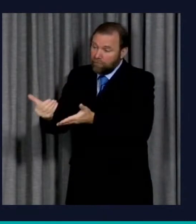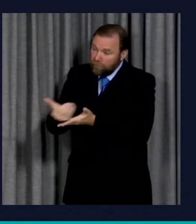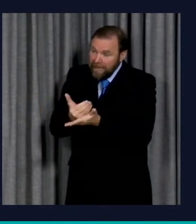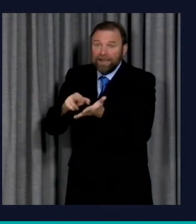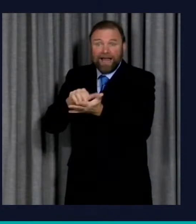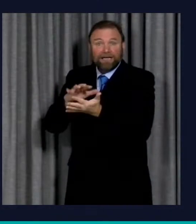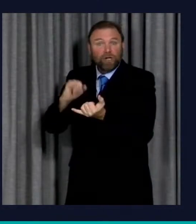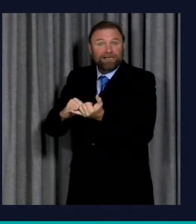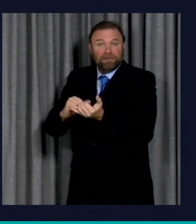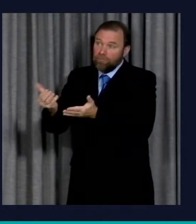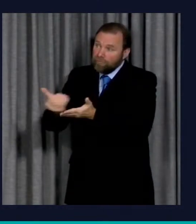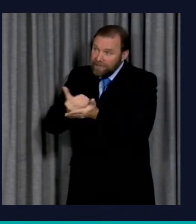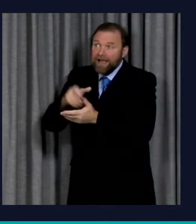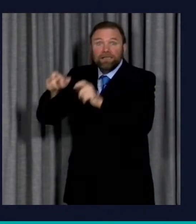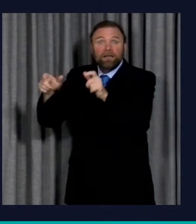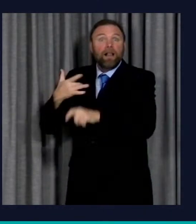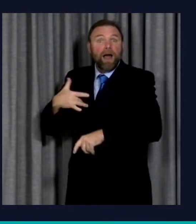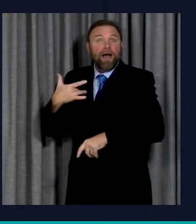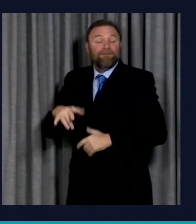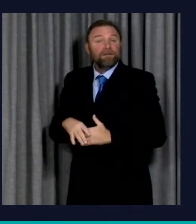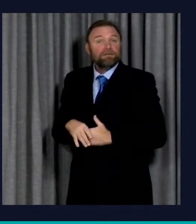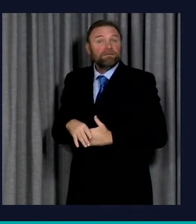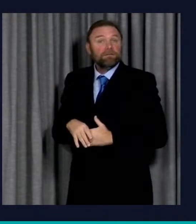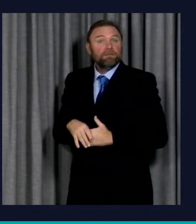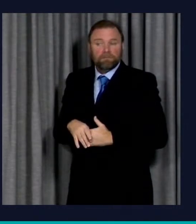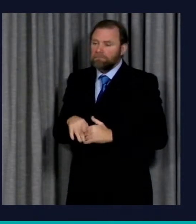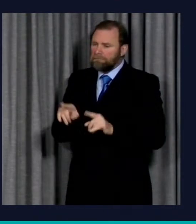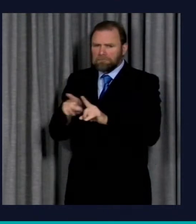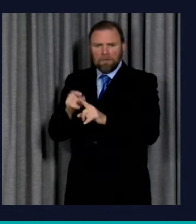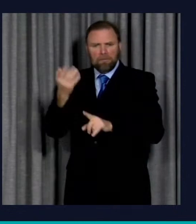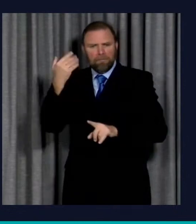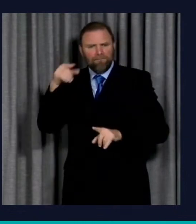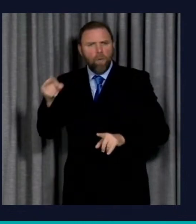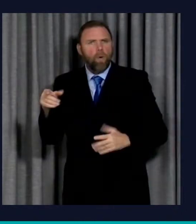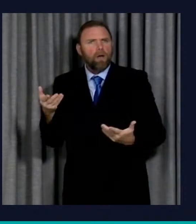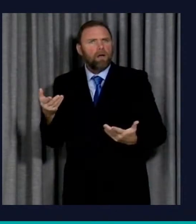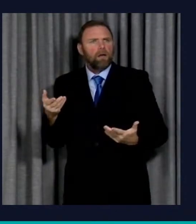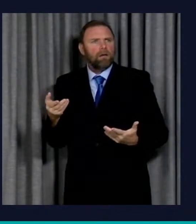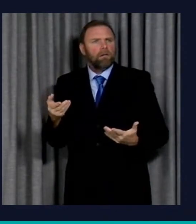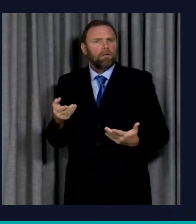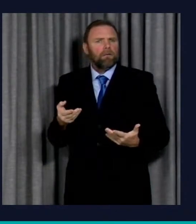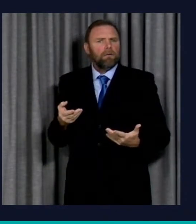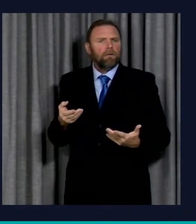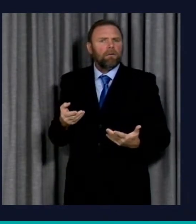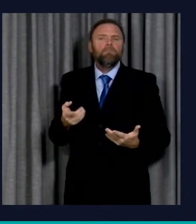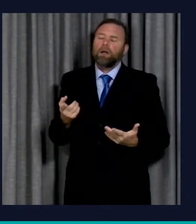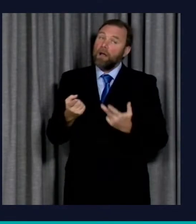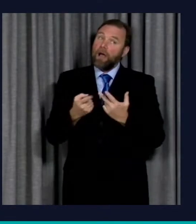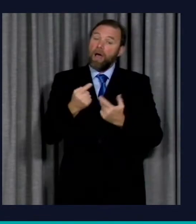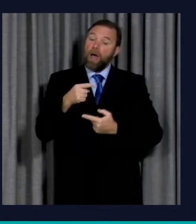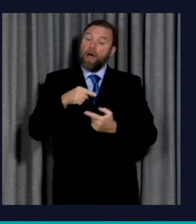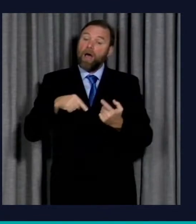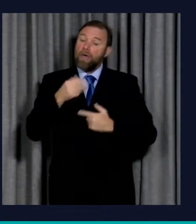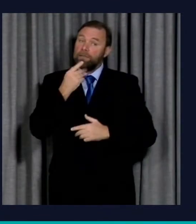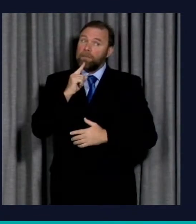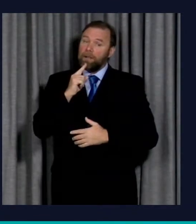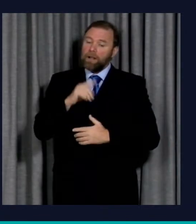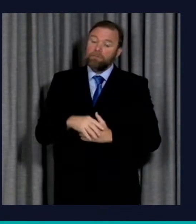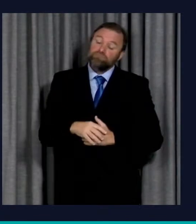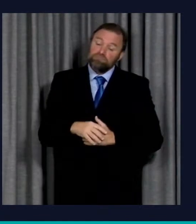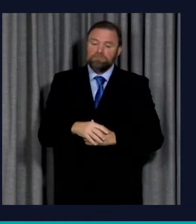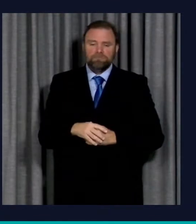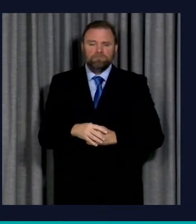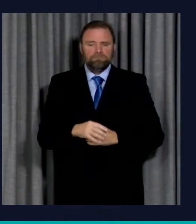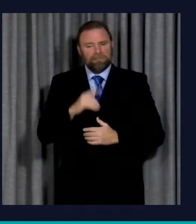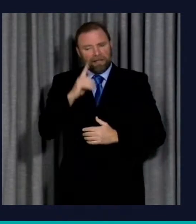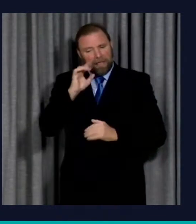to protect people's lives as he has in previous waves. And there are others who I simply think take a